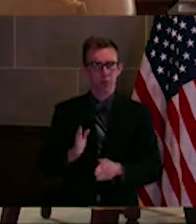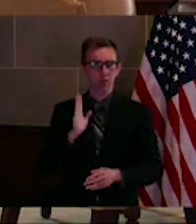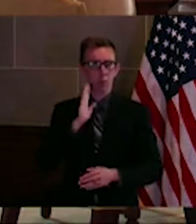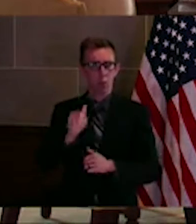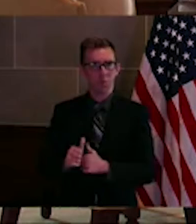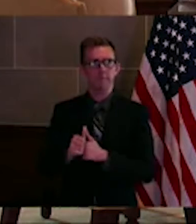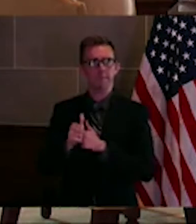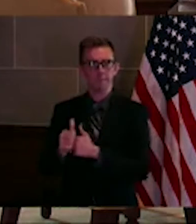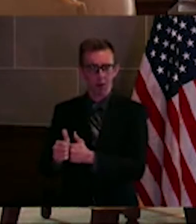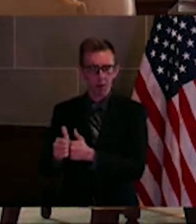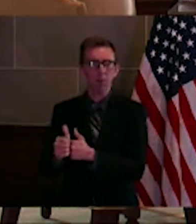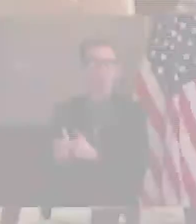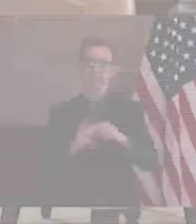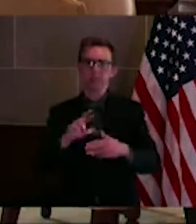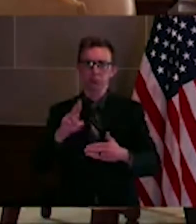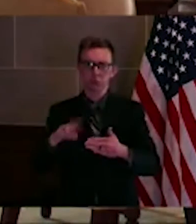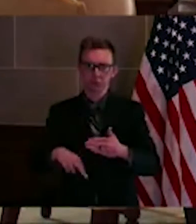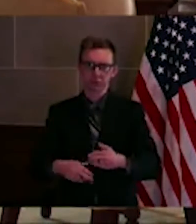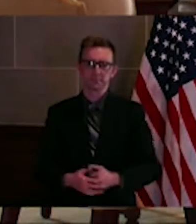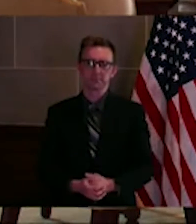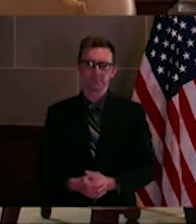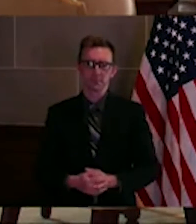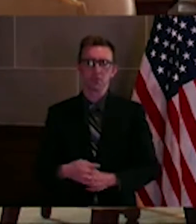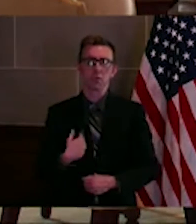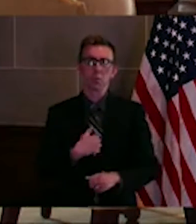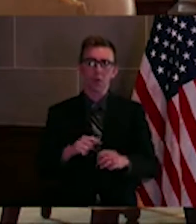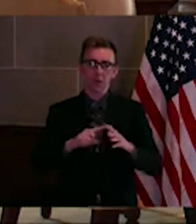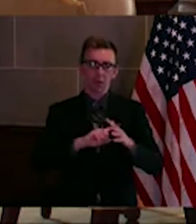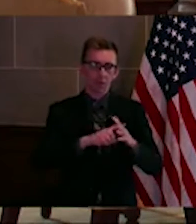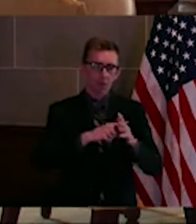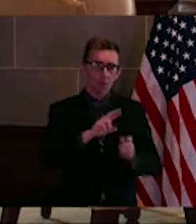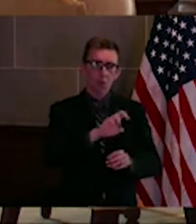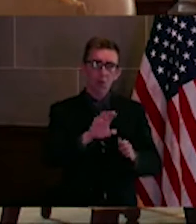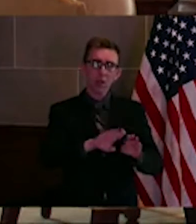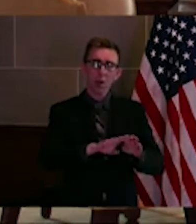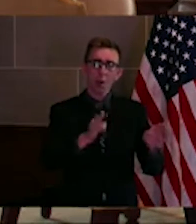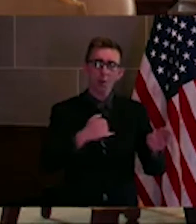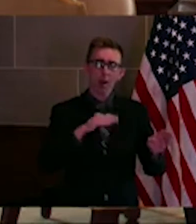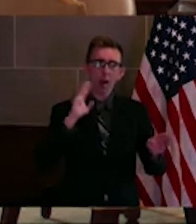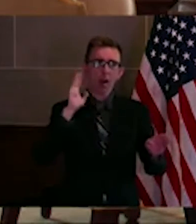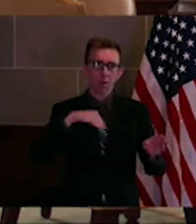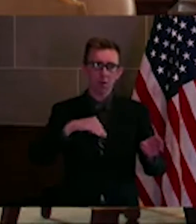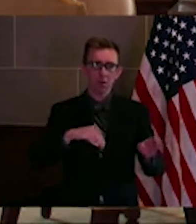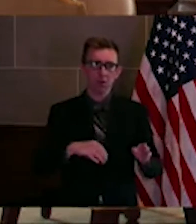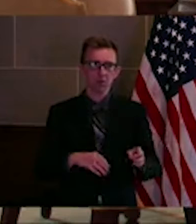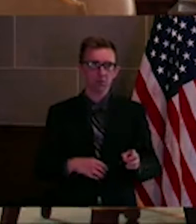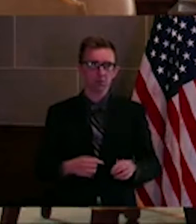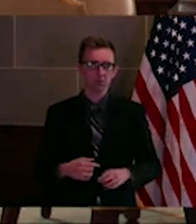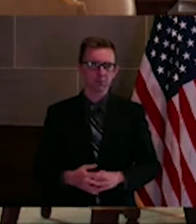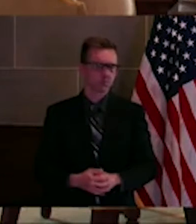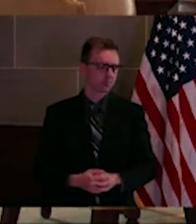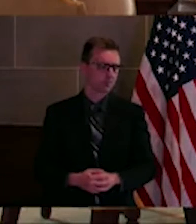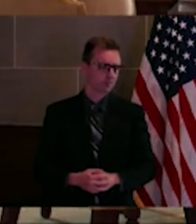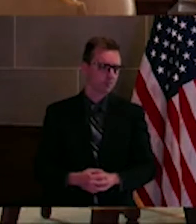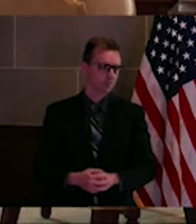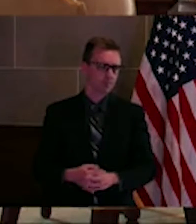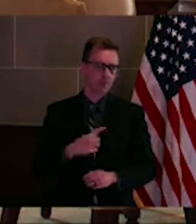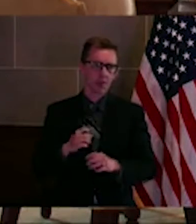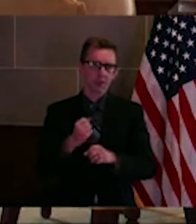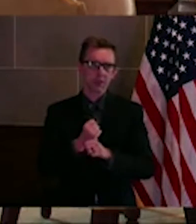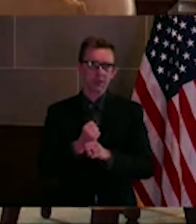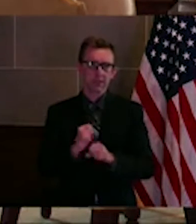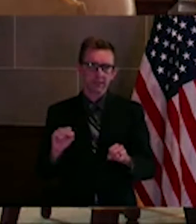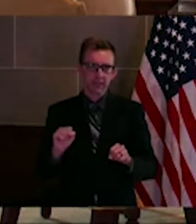the guidance as we move forward. As we begin to reopen, I know Missourians will prioritize the